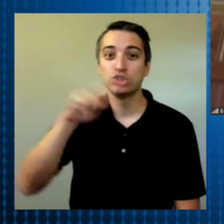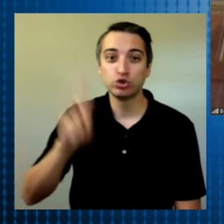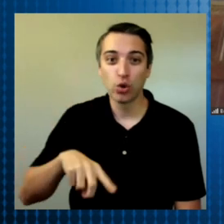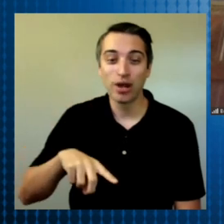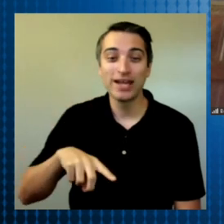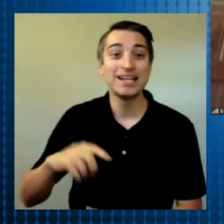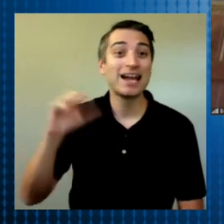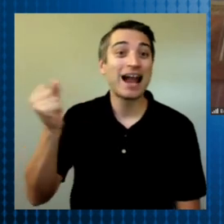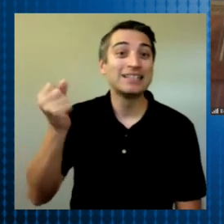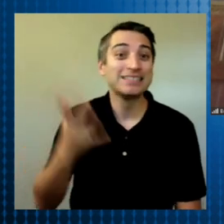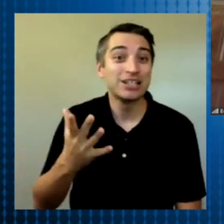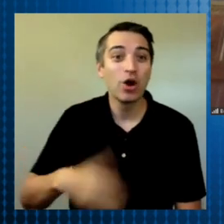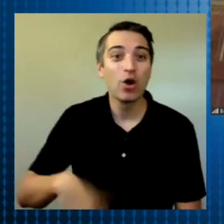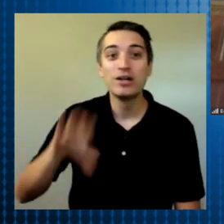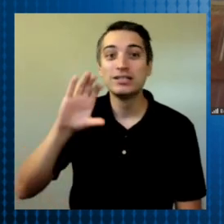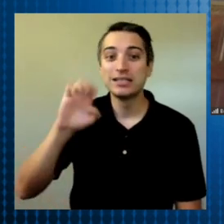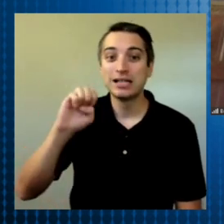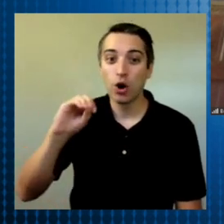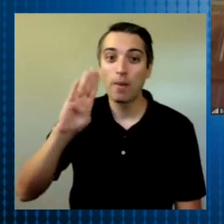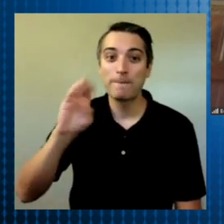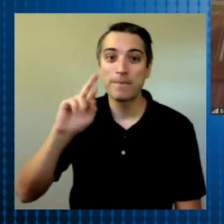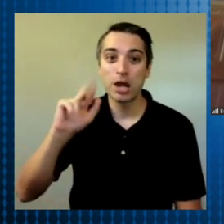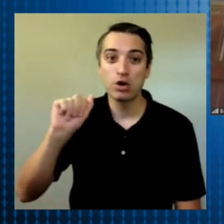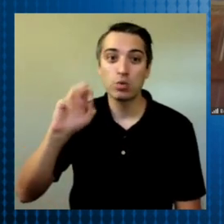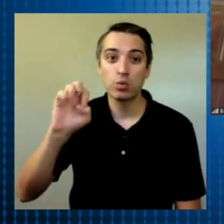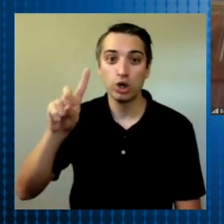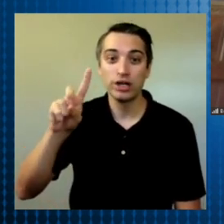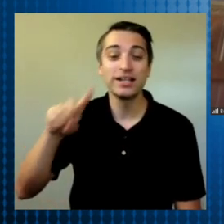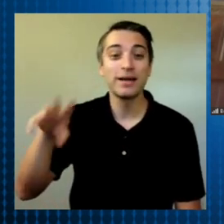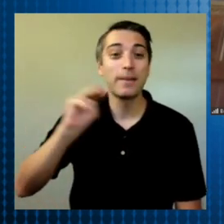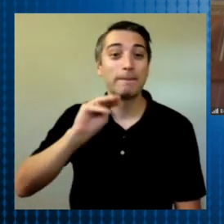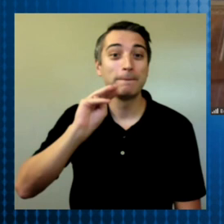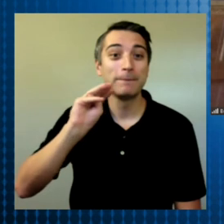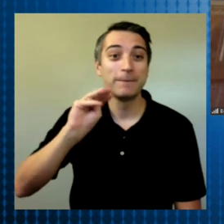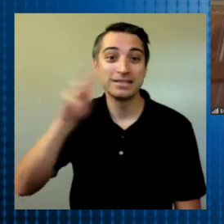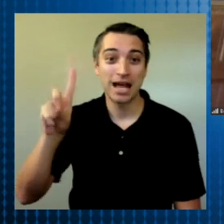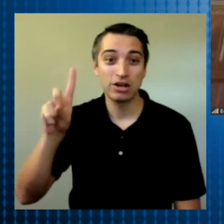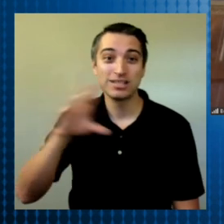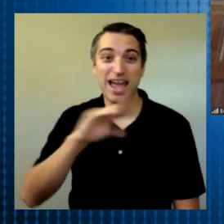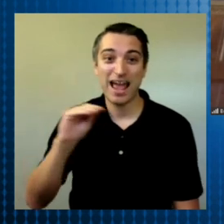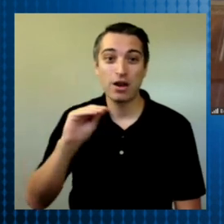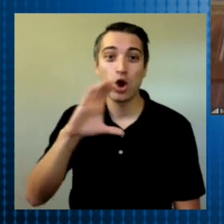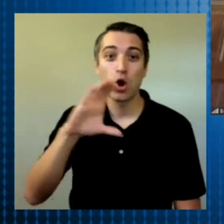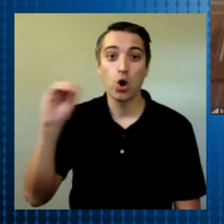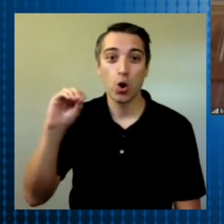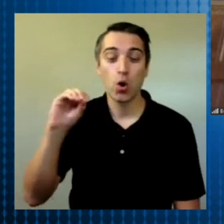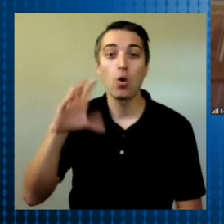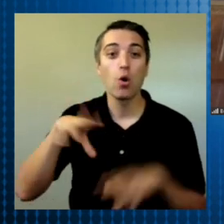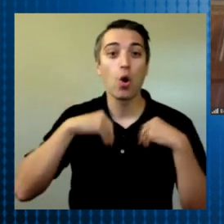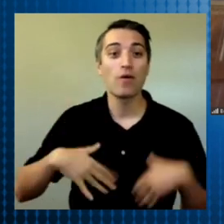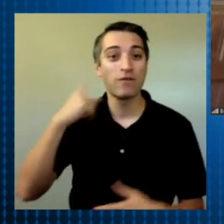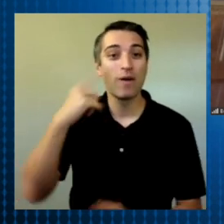the CEO of Bearwood Management McDonald's, and the co-owner of five Black-owned newspapers.